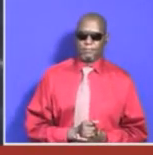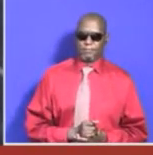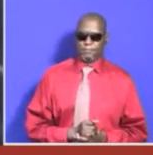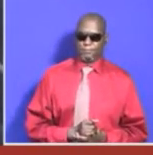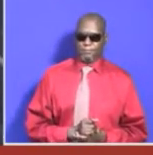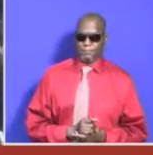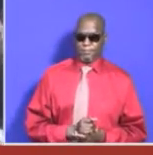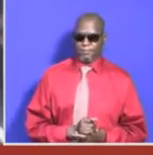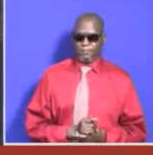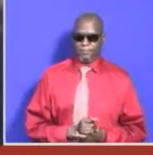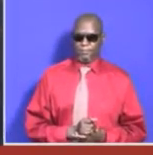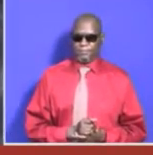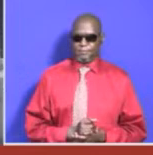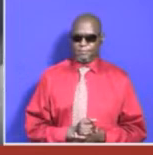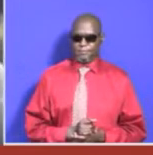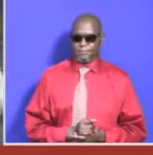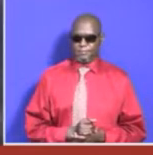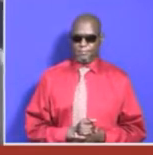journalists.